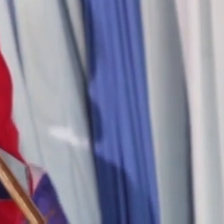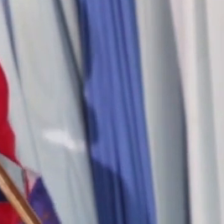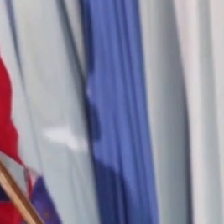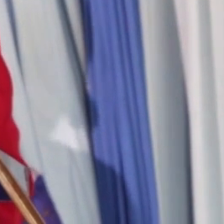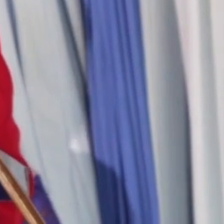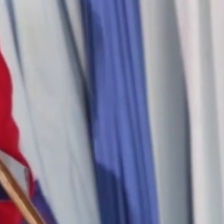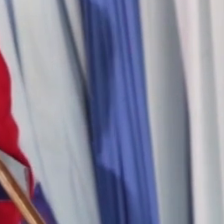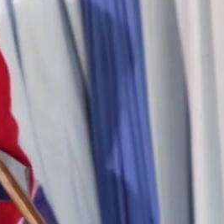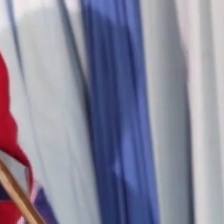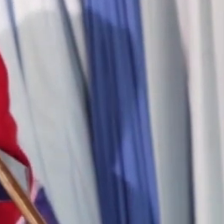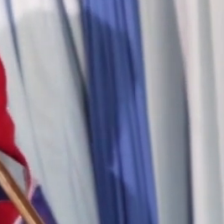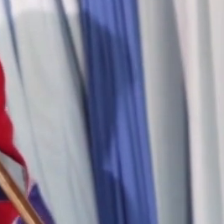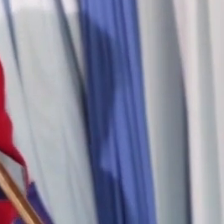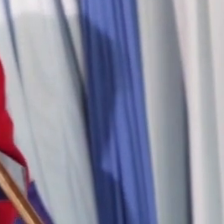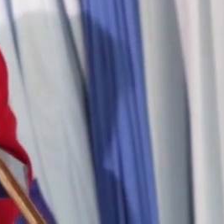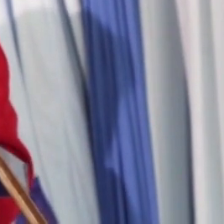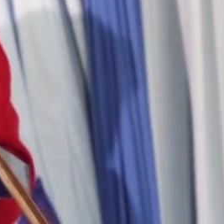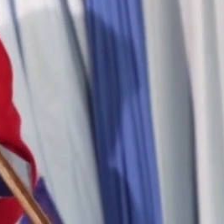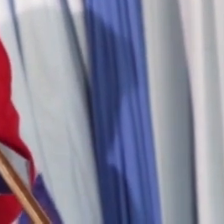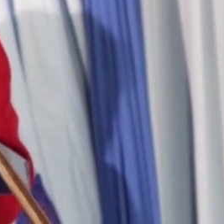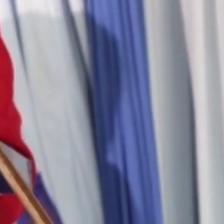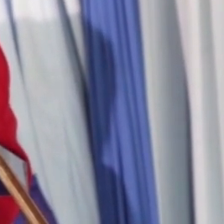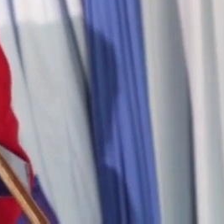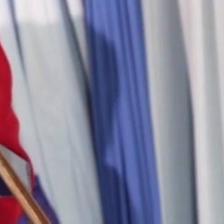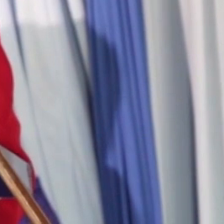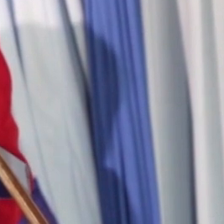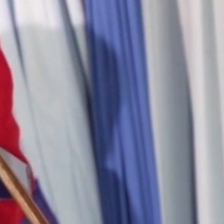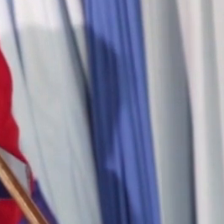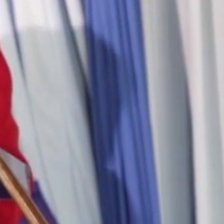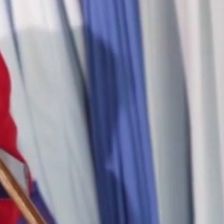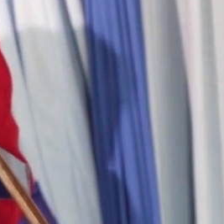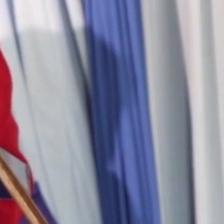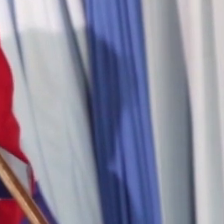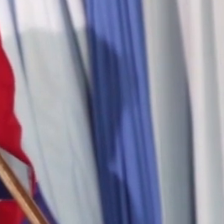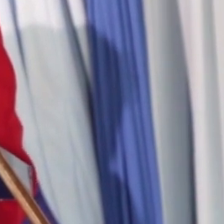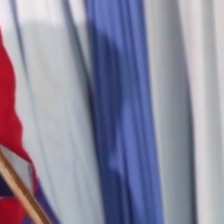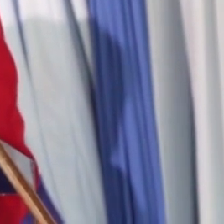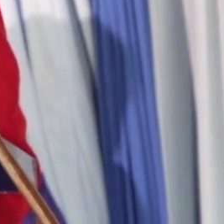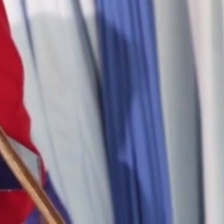Deuteronomy, chapter number 9. Verse 1 to 12.